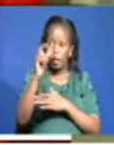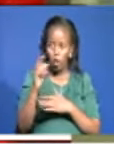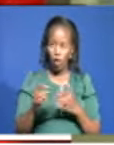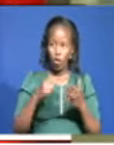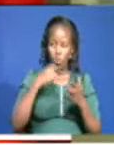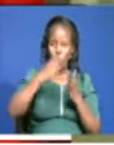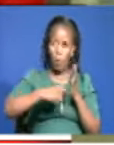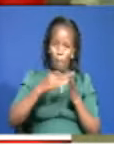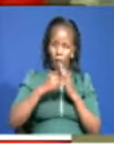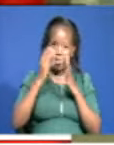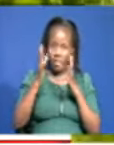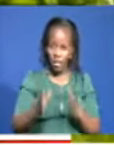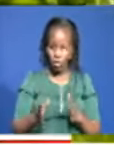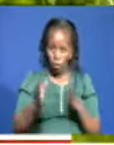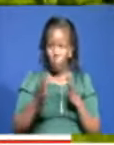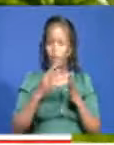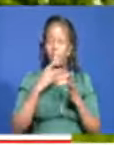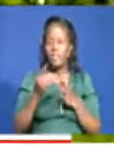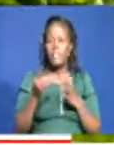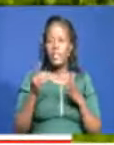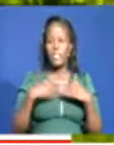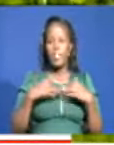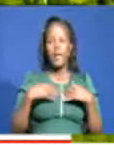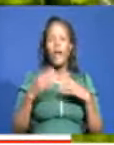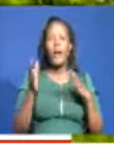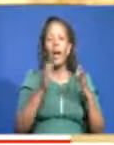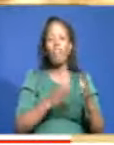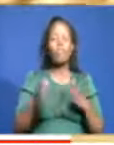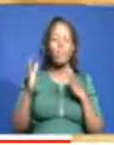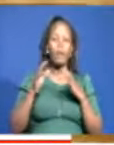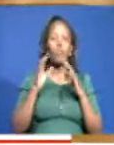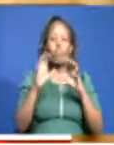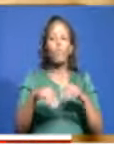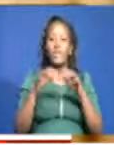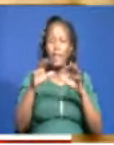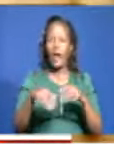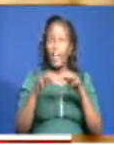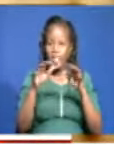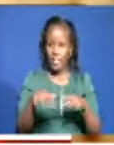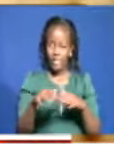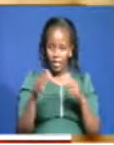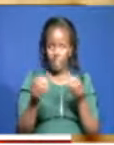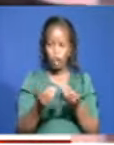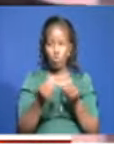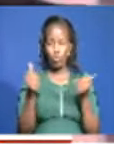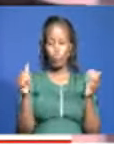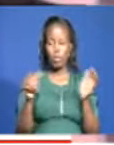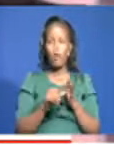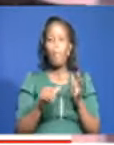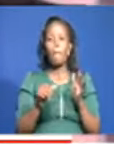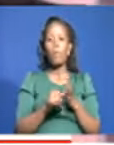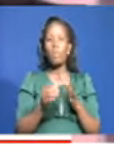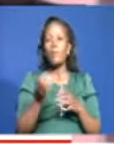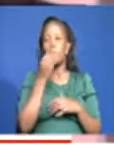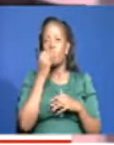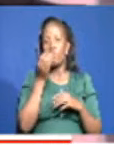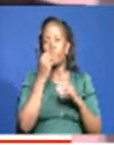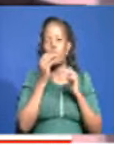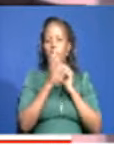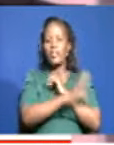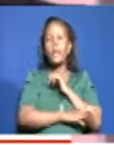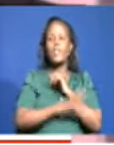out mechanization of agriculture as a critical pillar in addressing food insecurity in the country. There's an